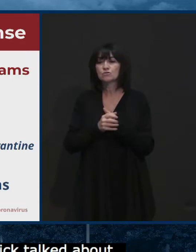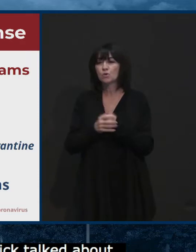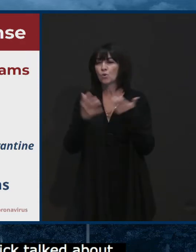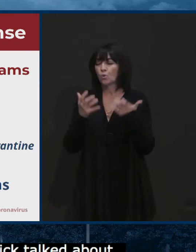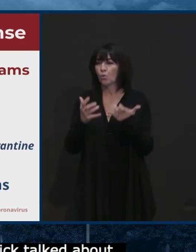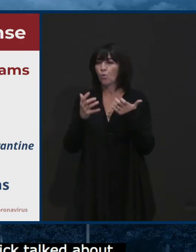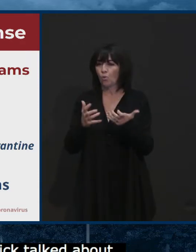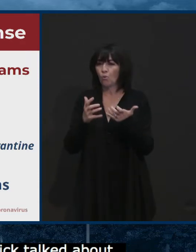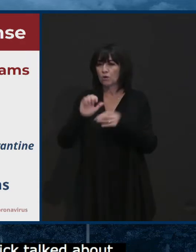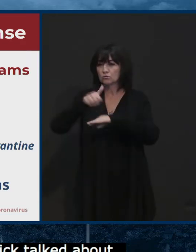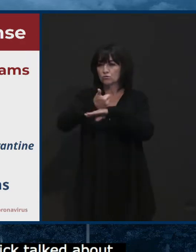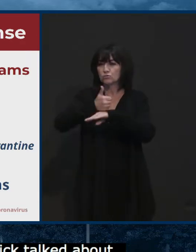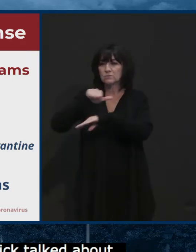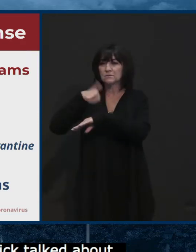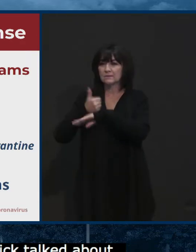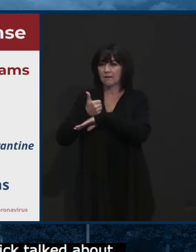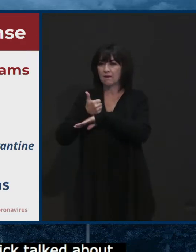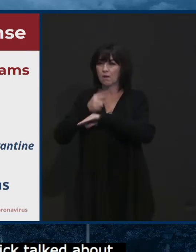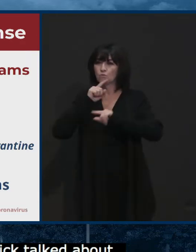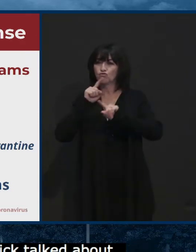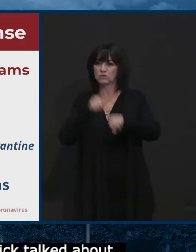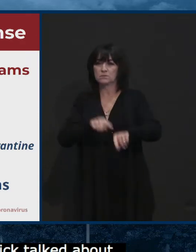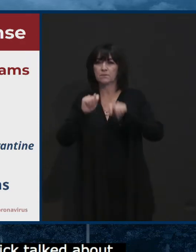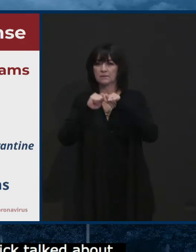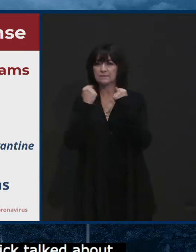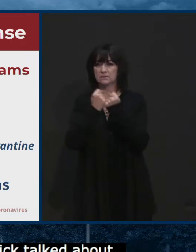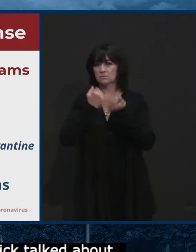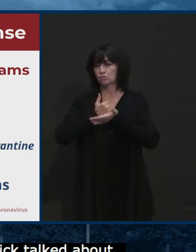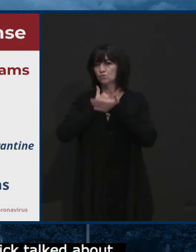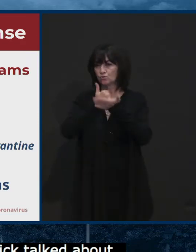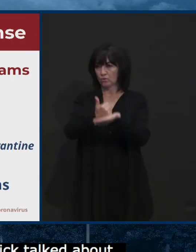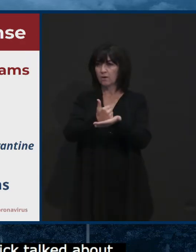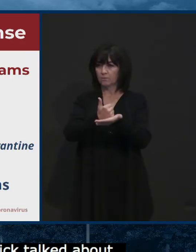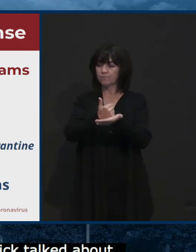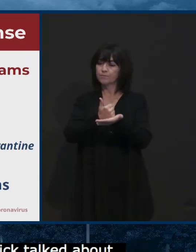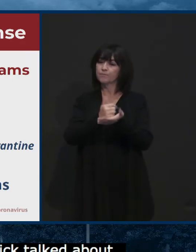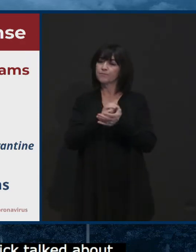response teams to help. We're really thrilled that